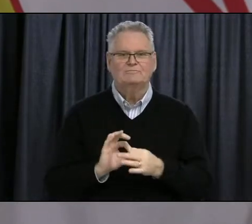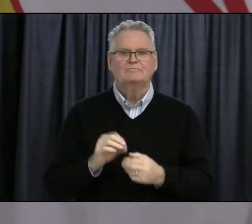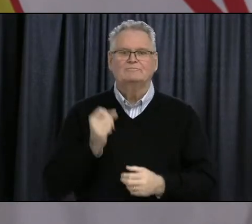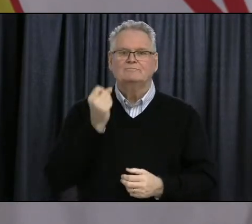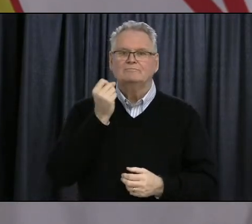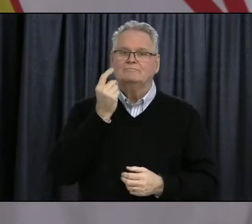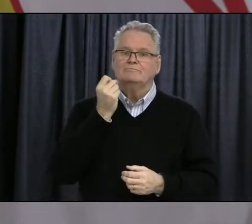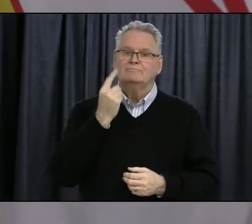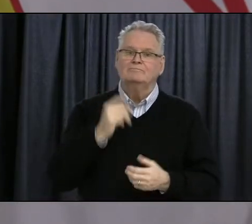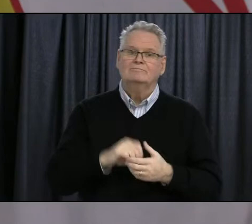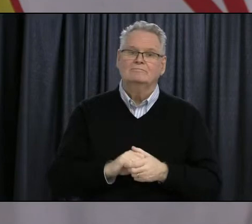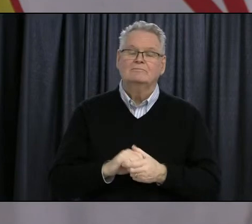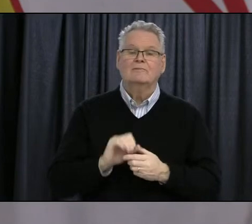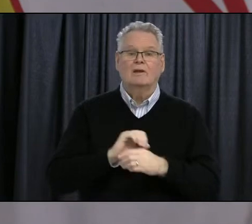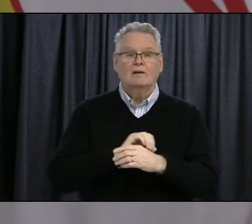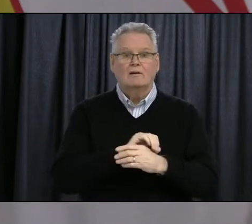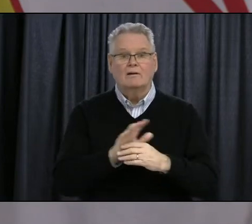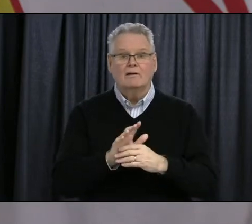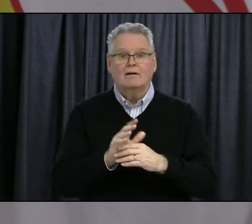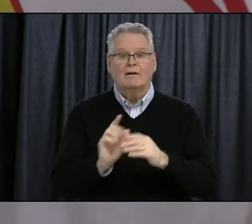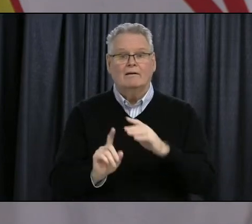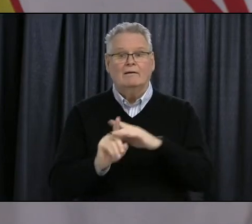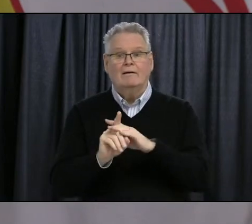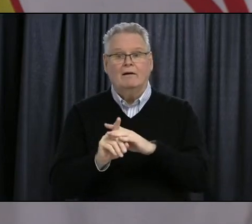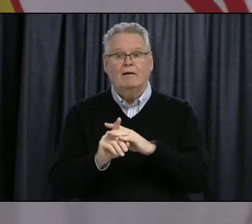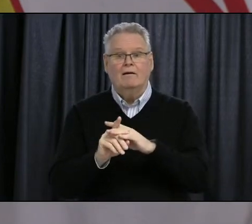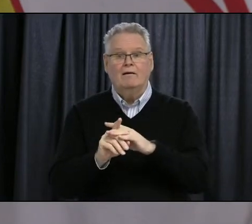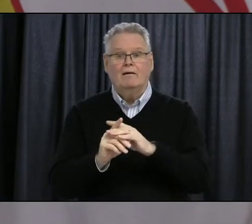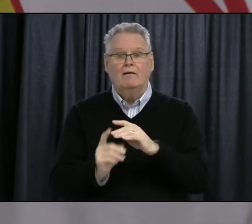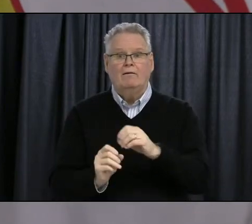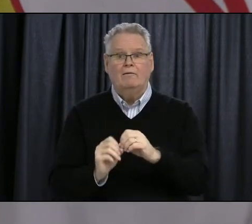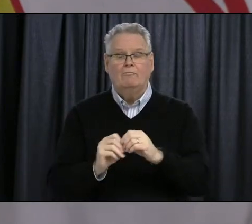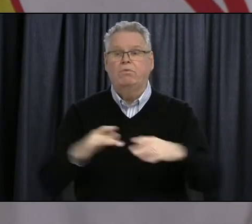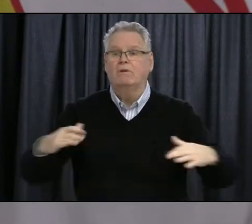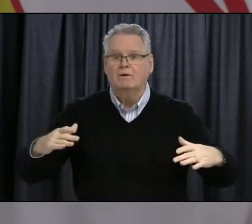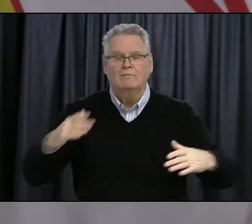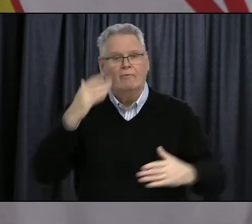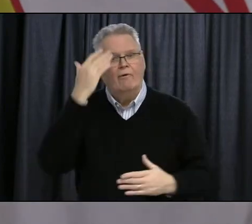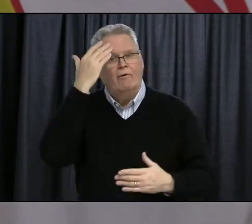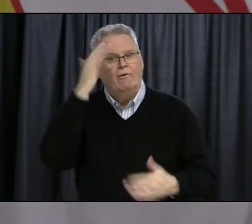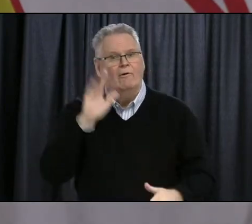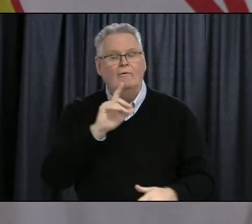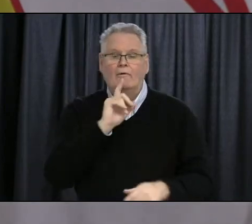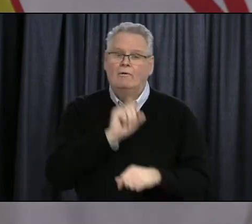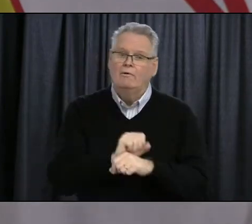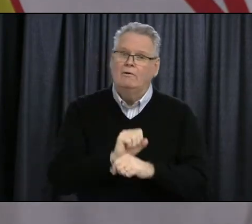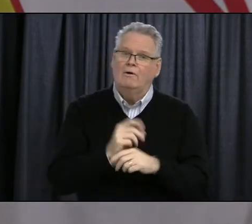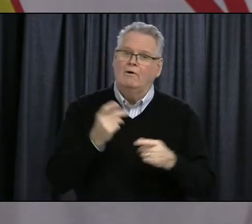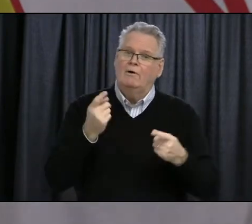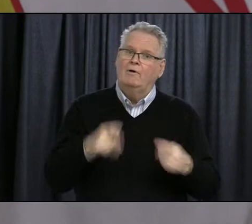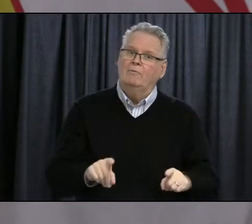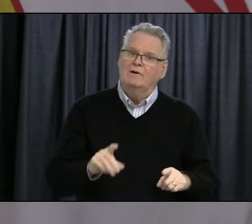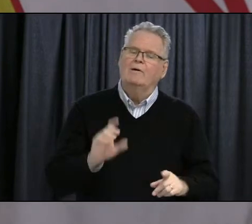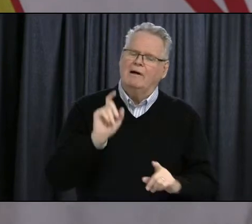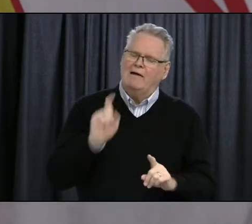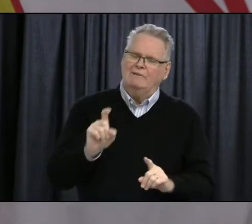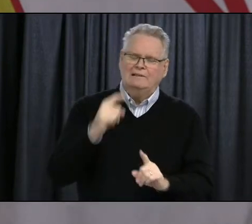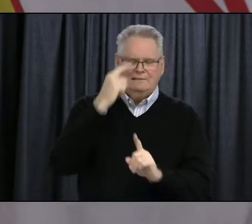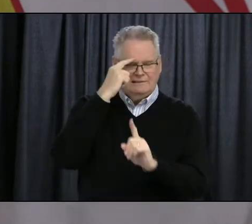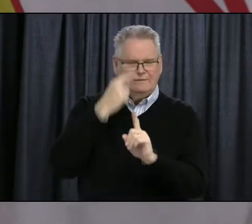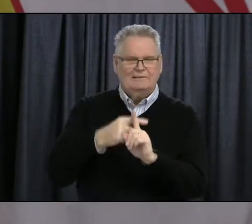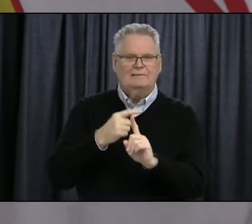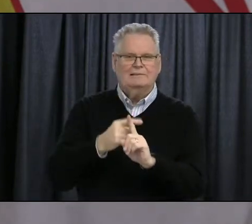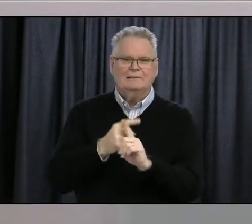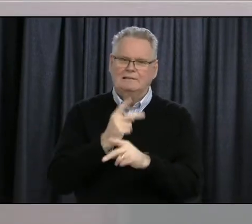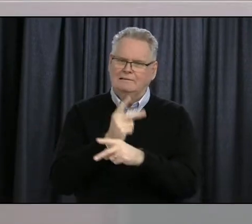lurking, so keep up the good work and hold fast. Thank you. And I'll now turn it over to you,